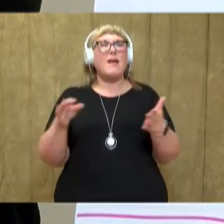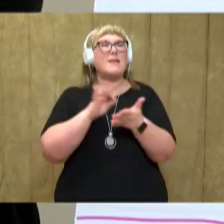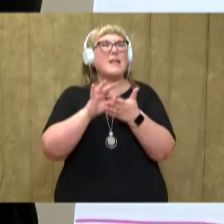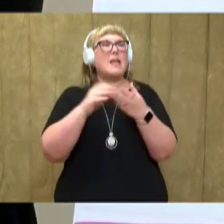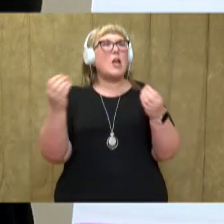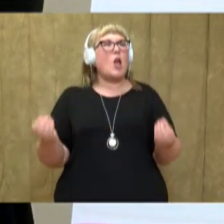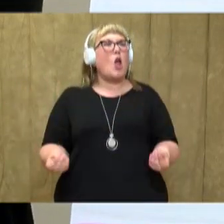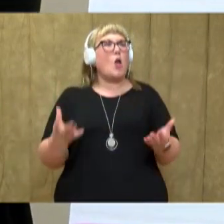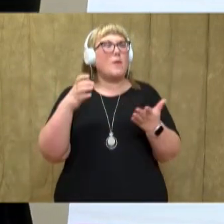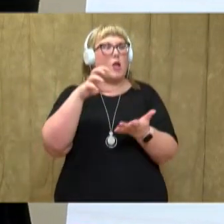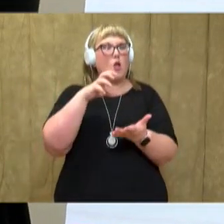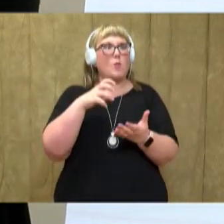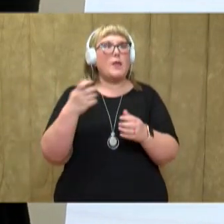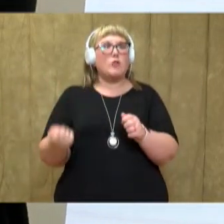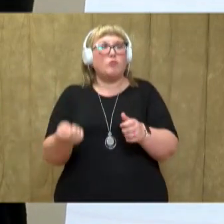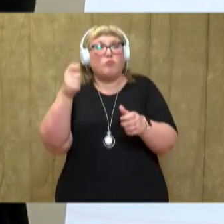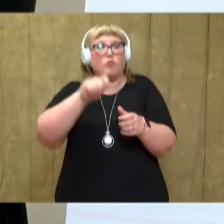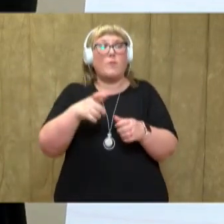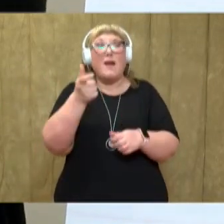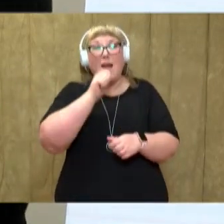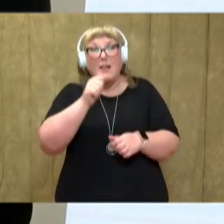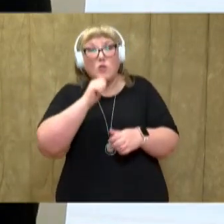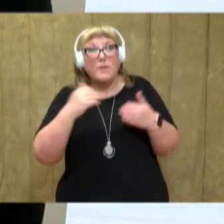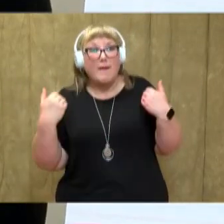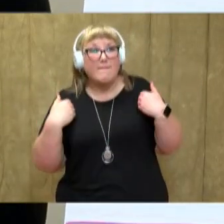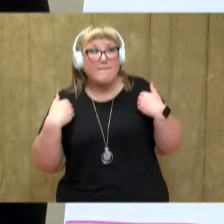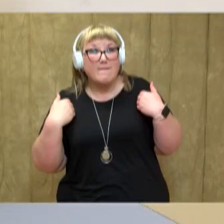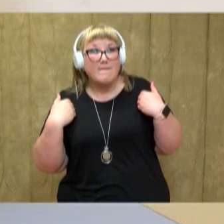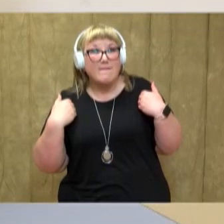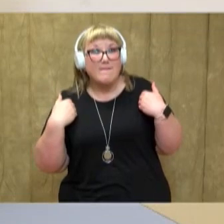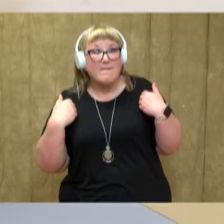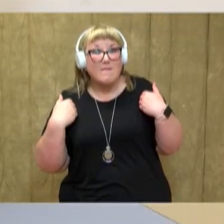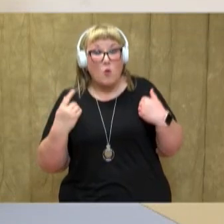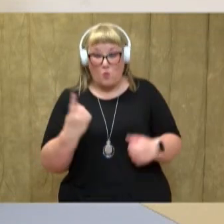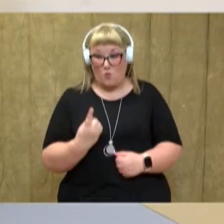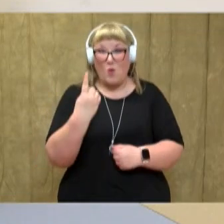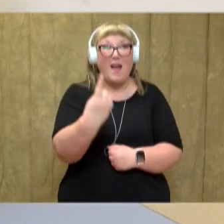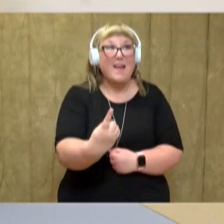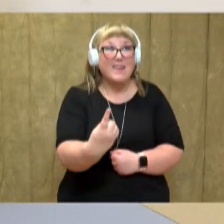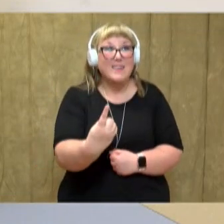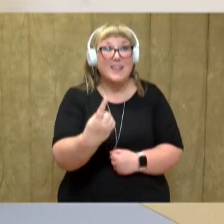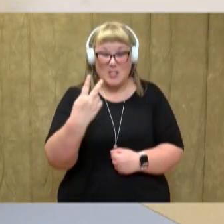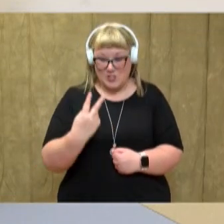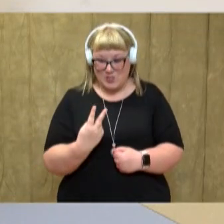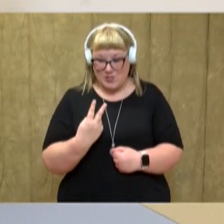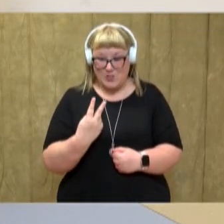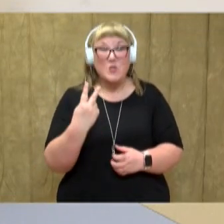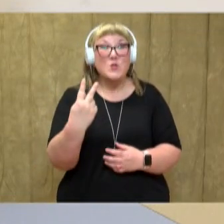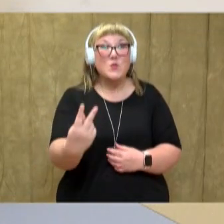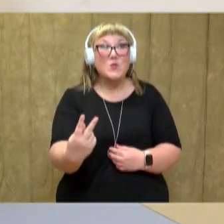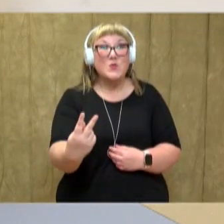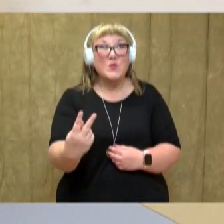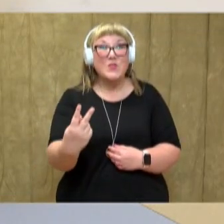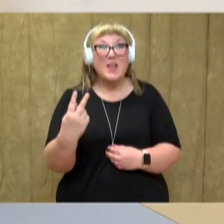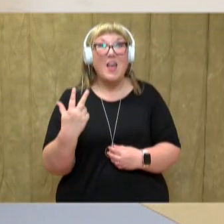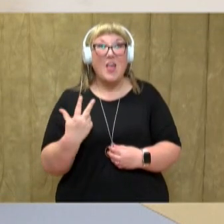see how many scoops of ice cream are in my cup. 1,